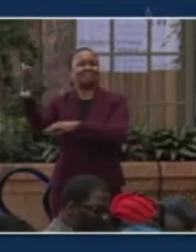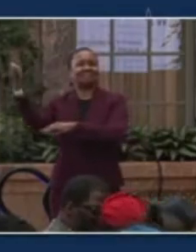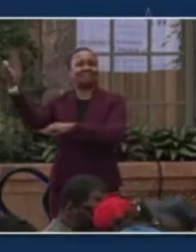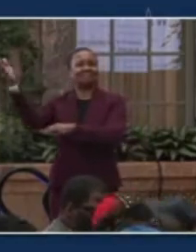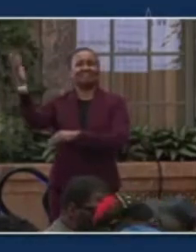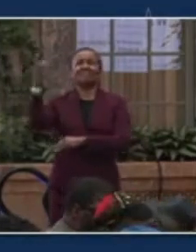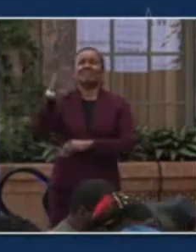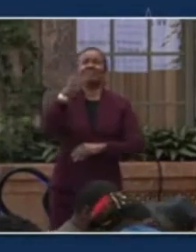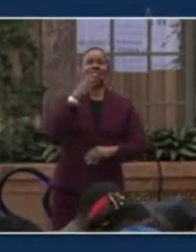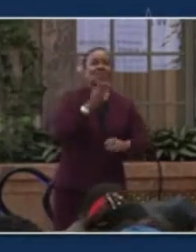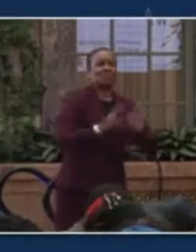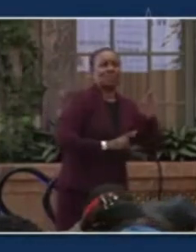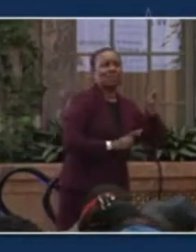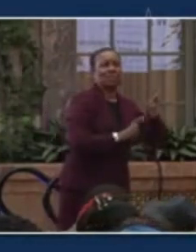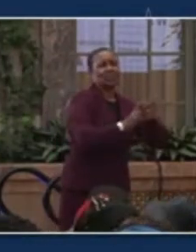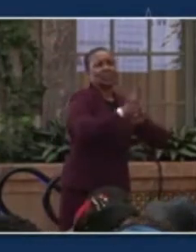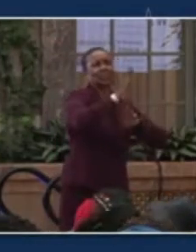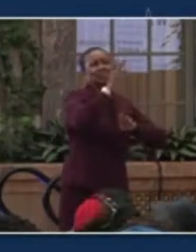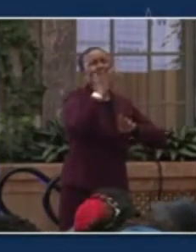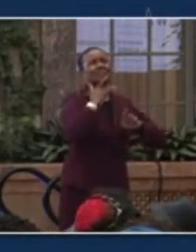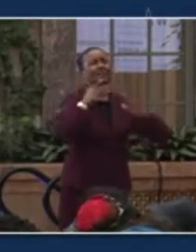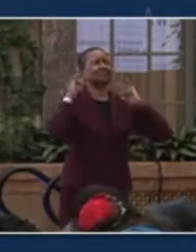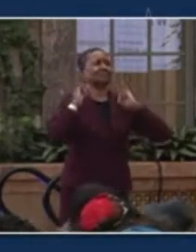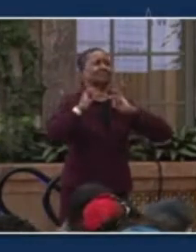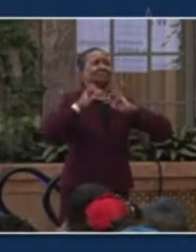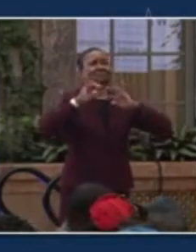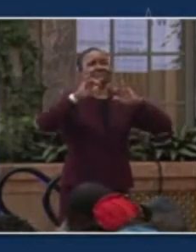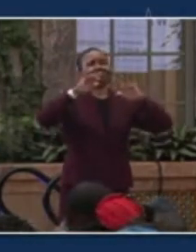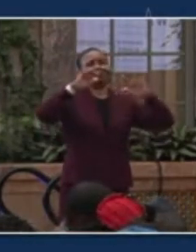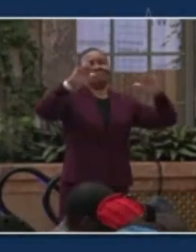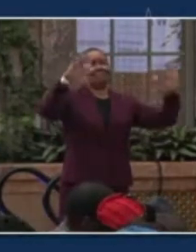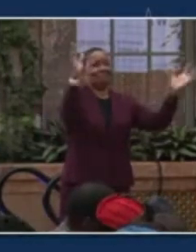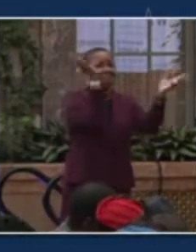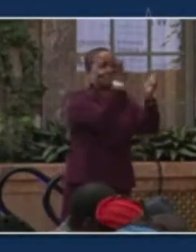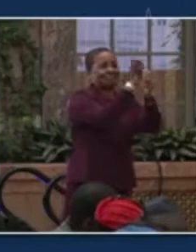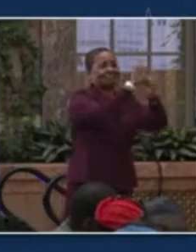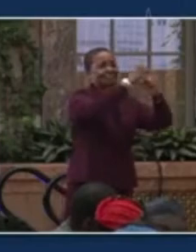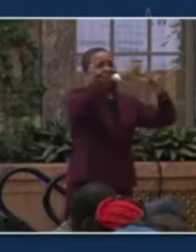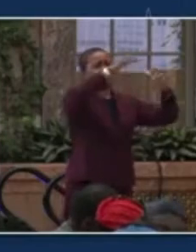streaming, and the rockets rent the air